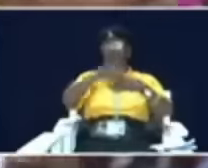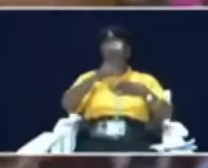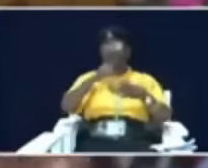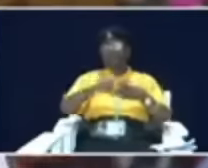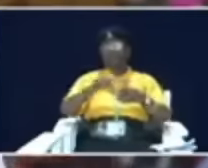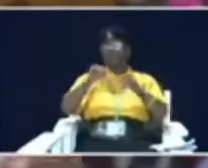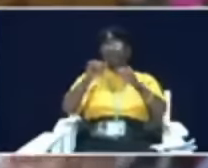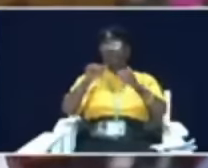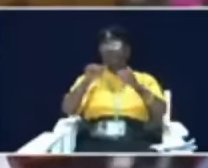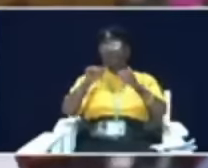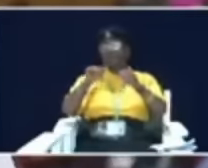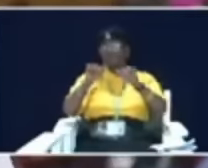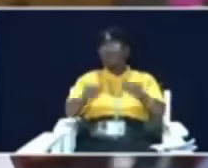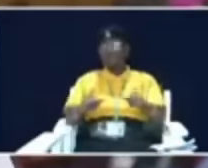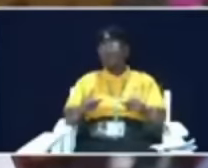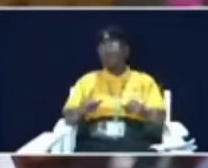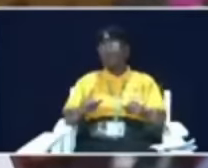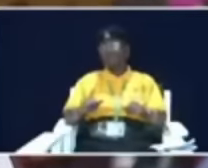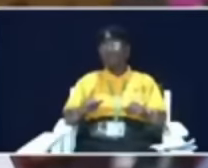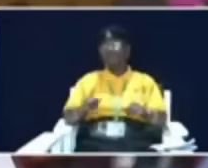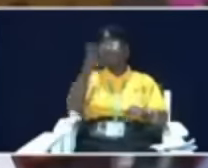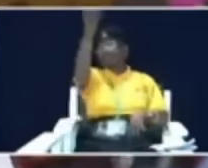I'm closing with that.